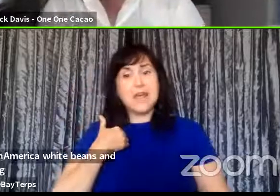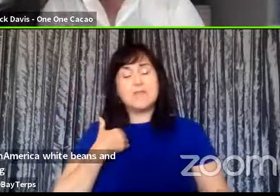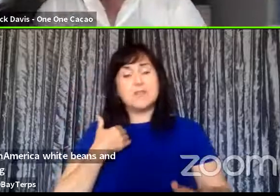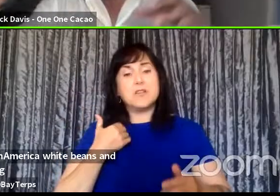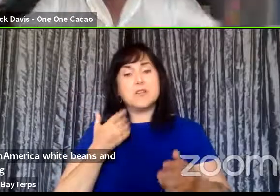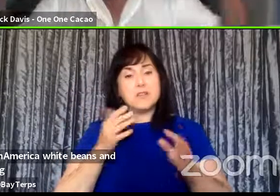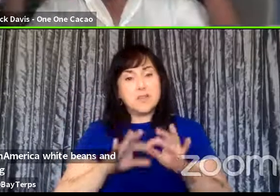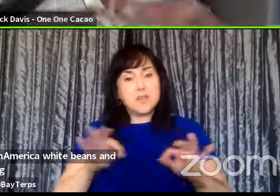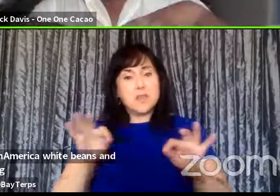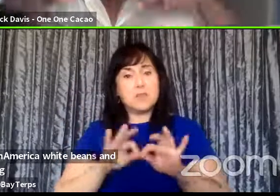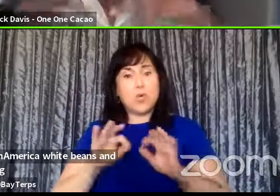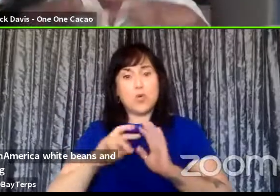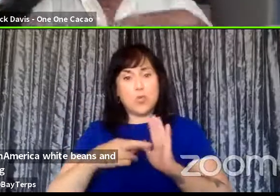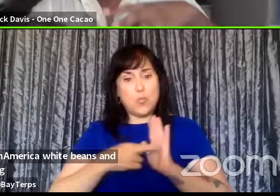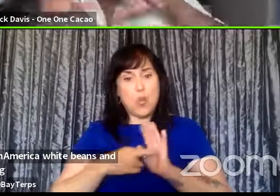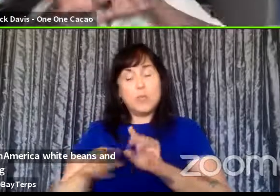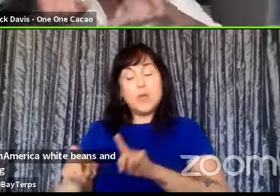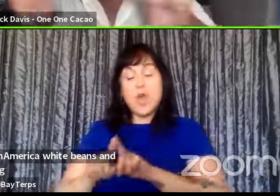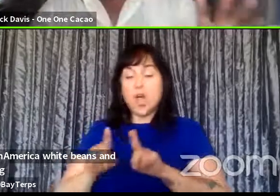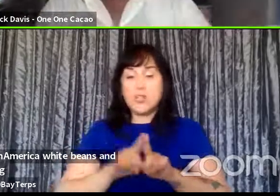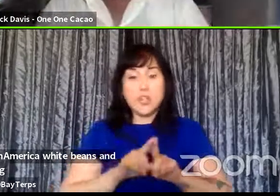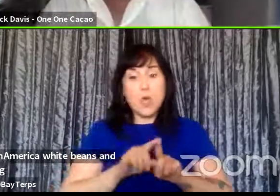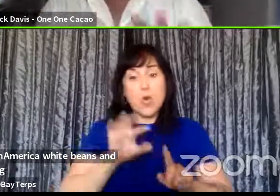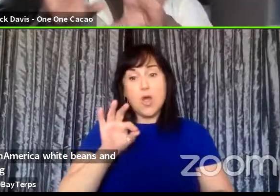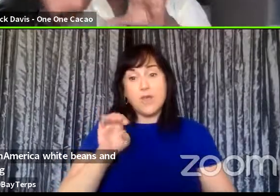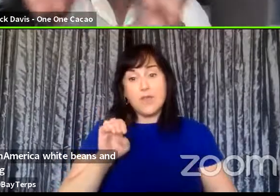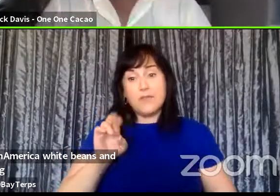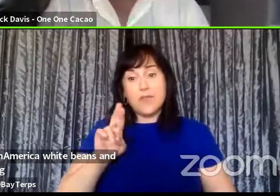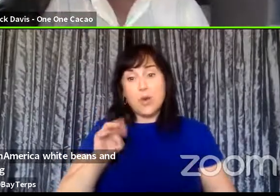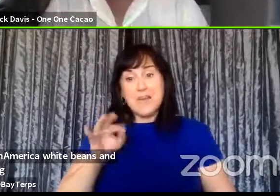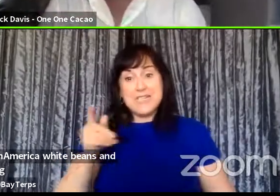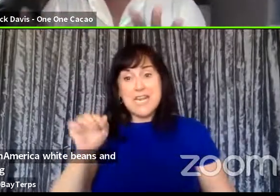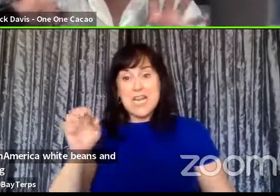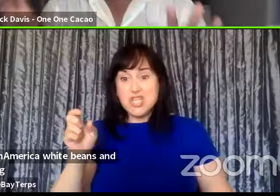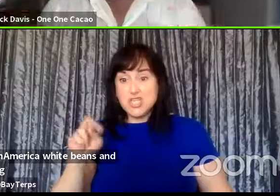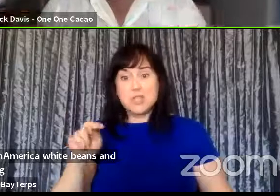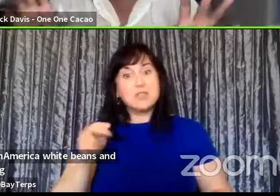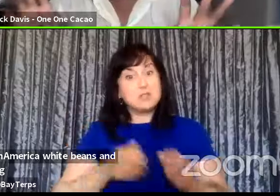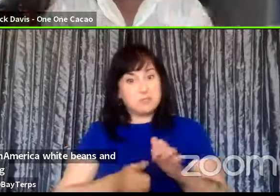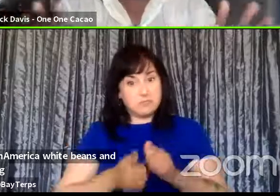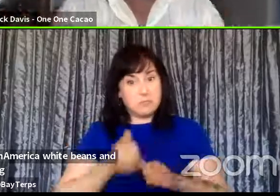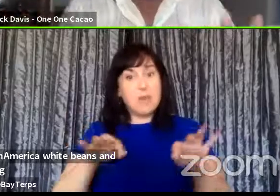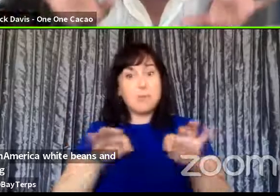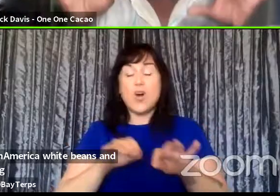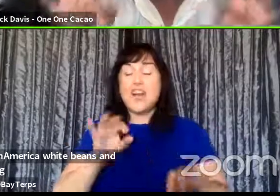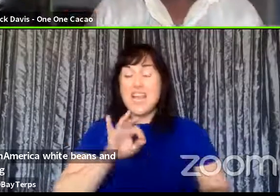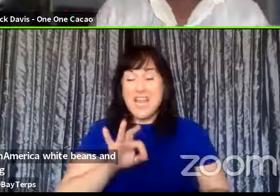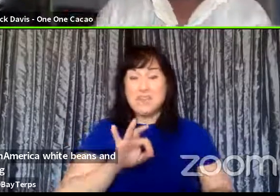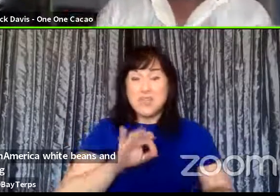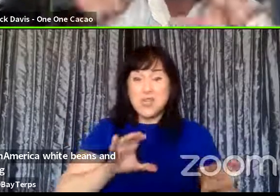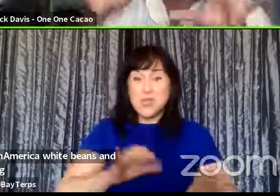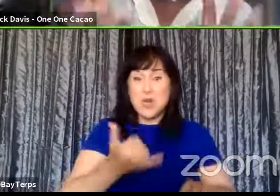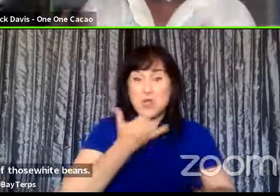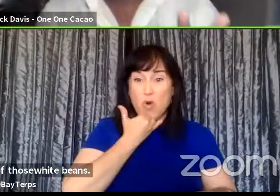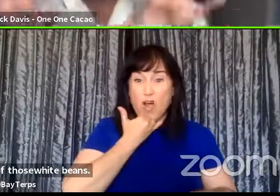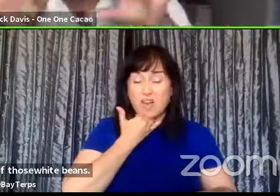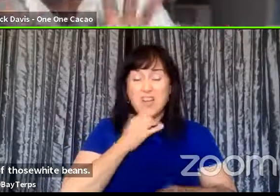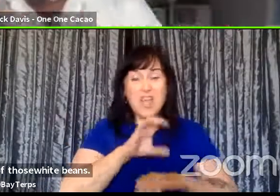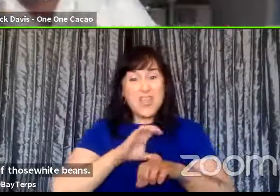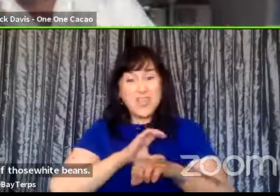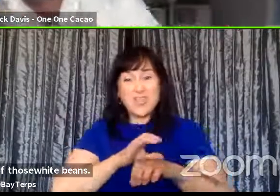the fermentation. That last process has a huge role. If you get the fermentation wrong, the chocolate will taste disgusting. And I